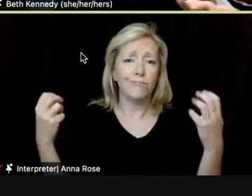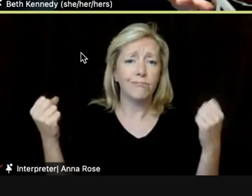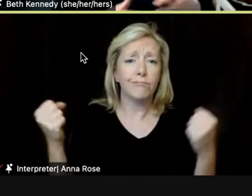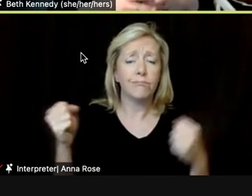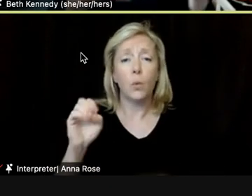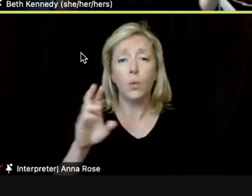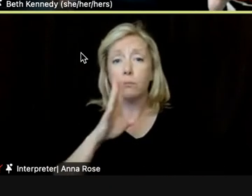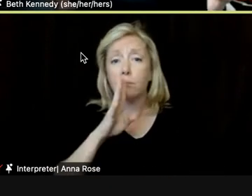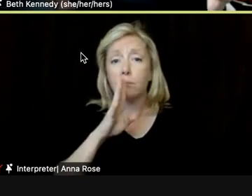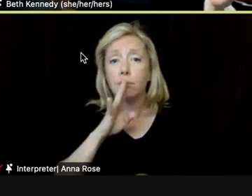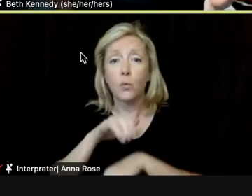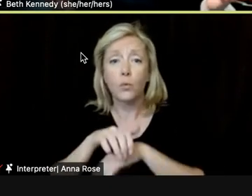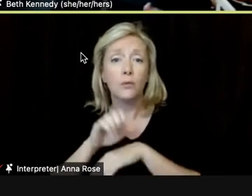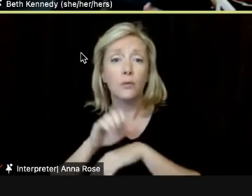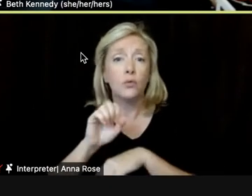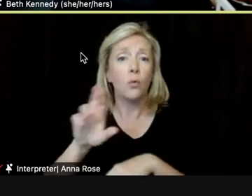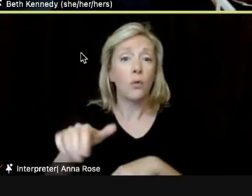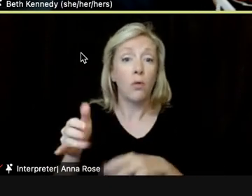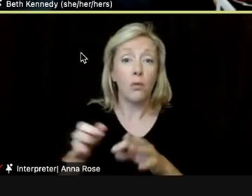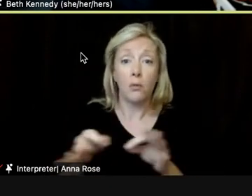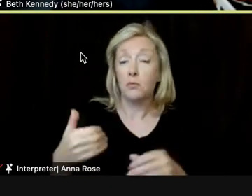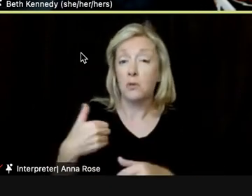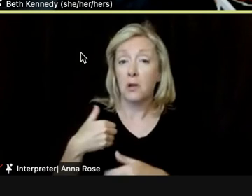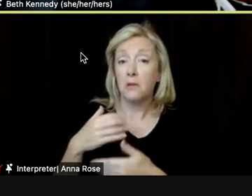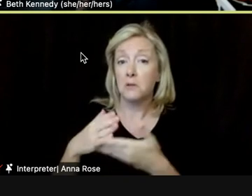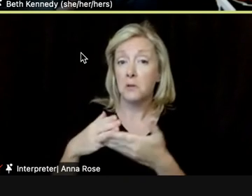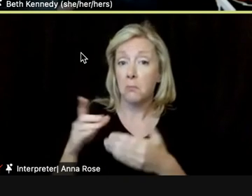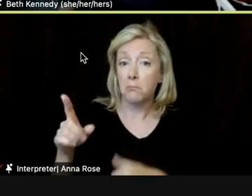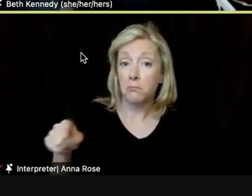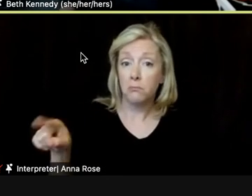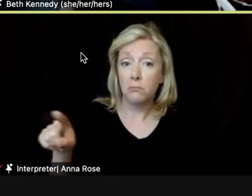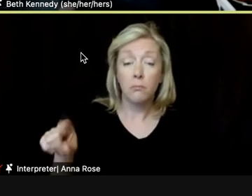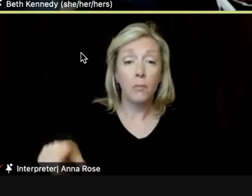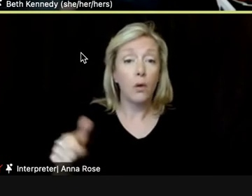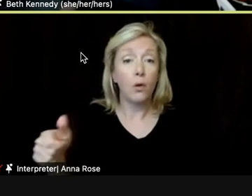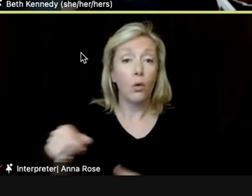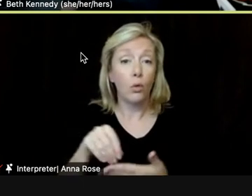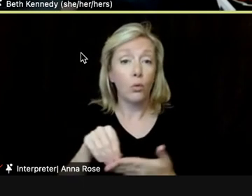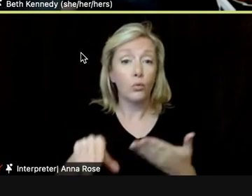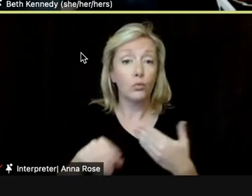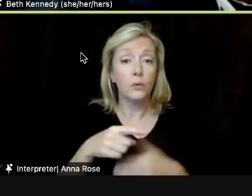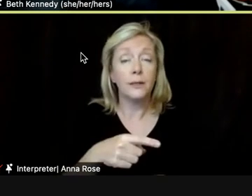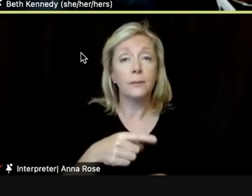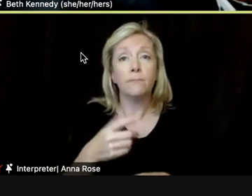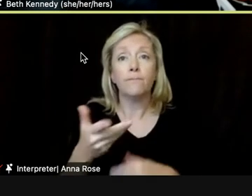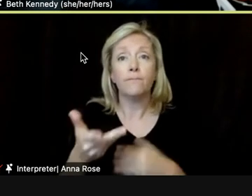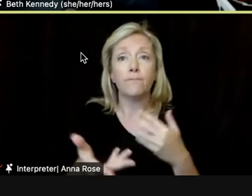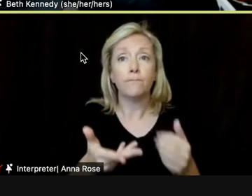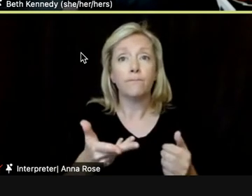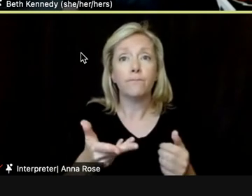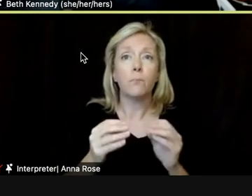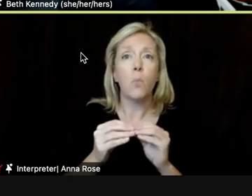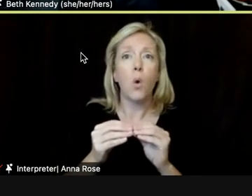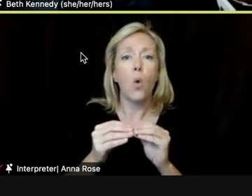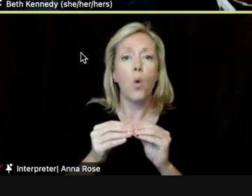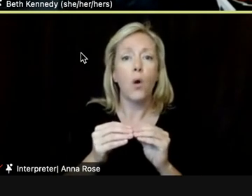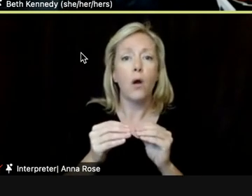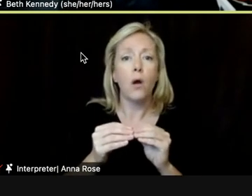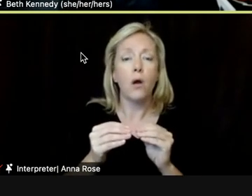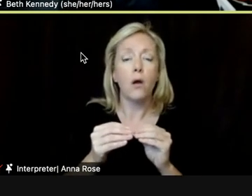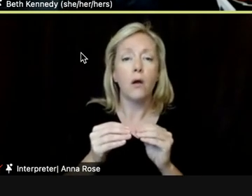ASL or some other language. And we have students who are on very therapeutic,